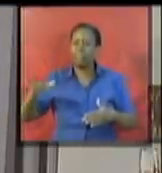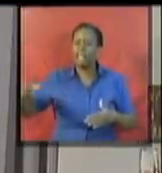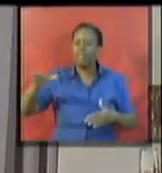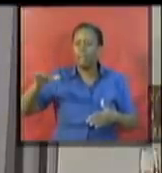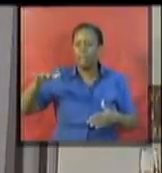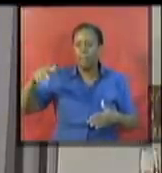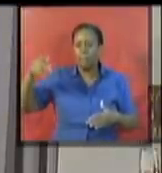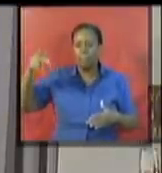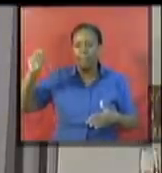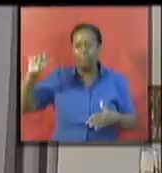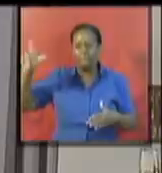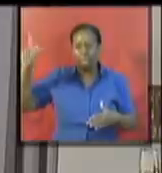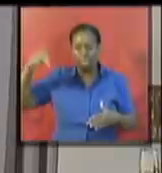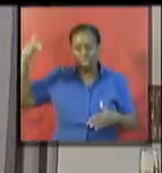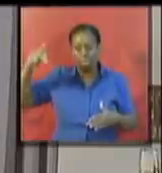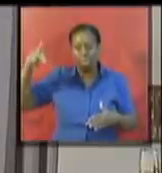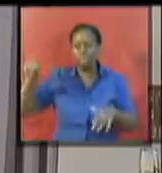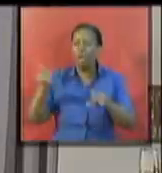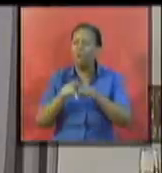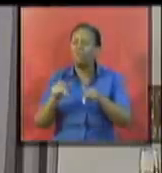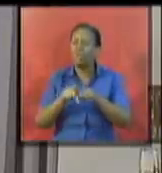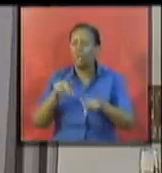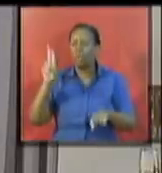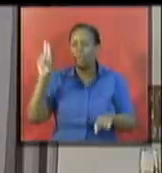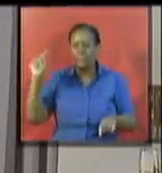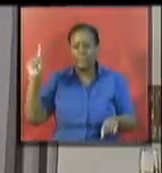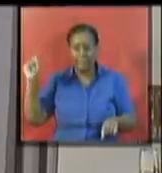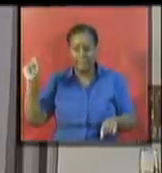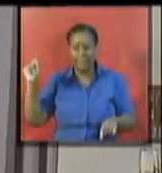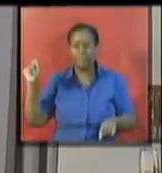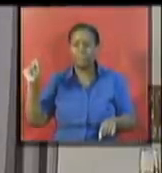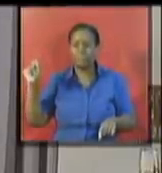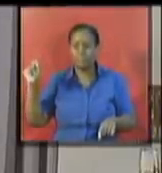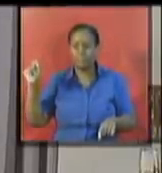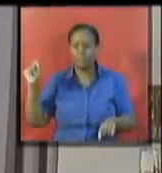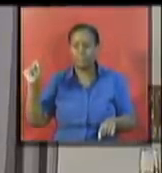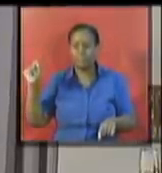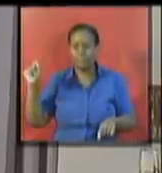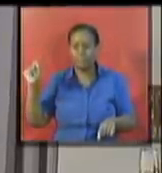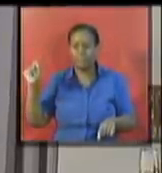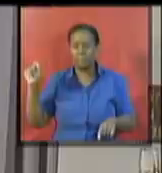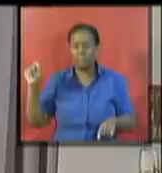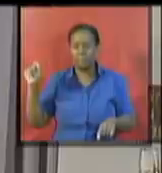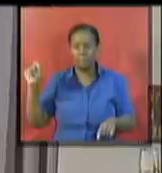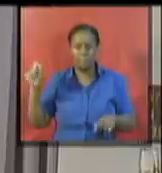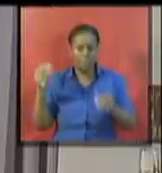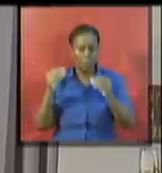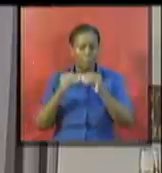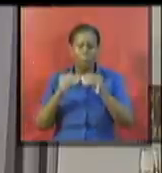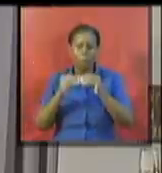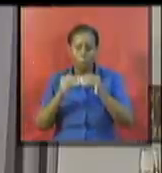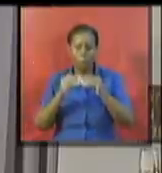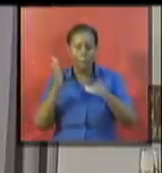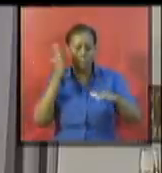facilities at the UTT campus at the Deyalsingh Teachers College, another 100 beds this week. So that will give you an additional 200 beds prior,